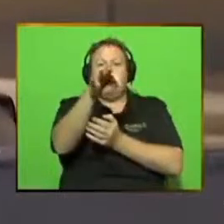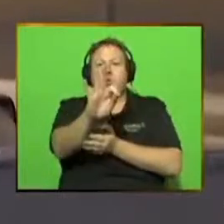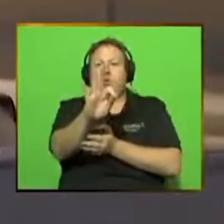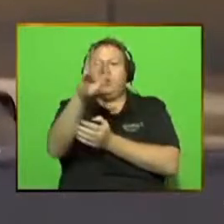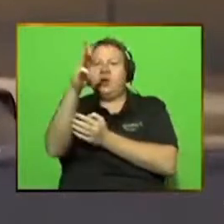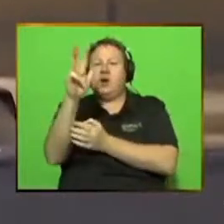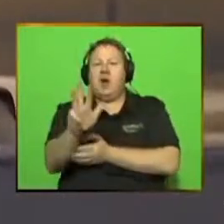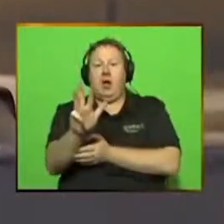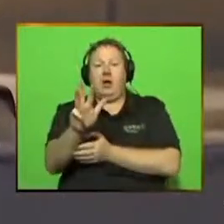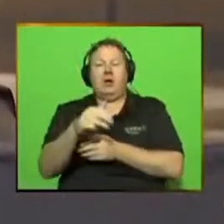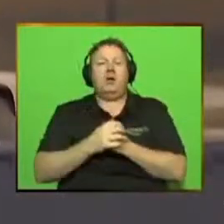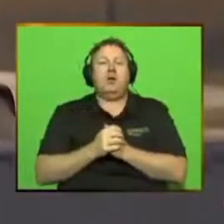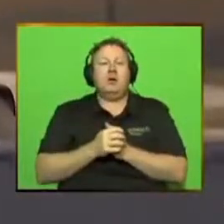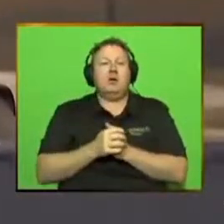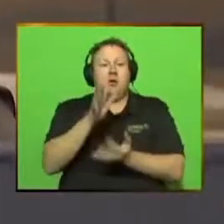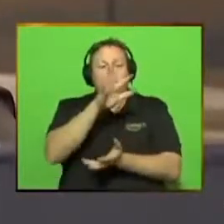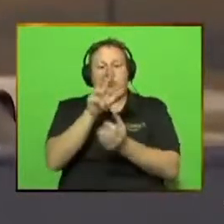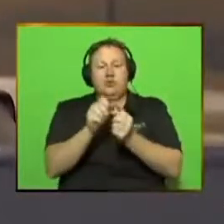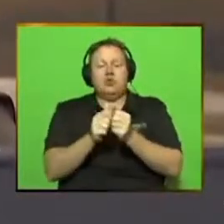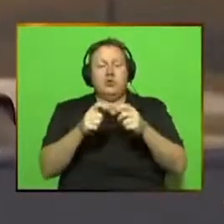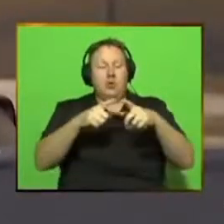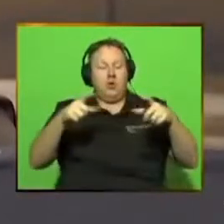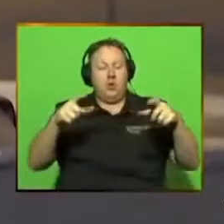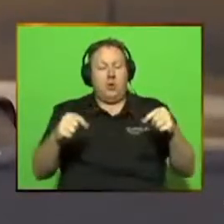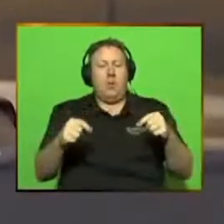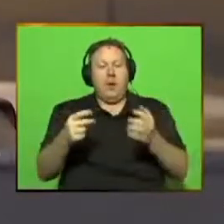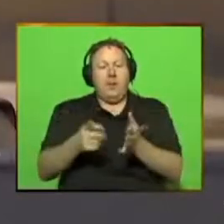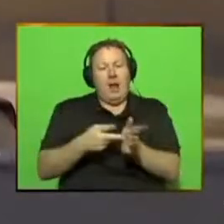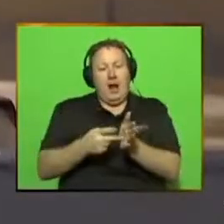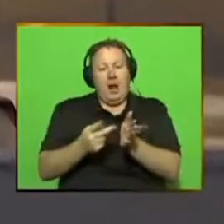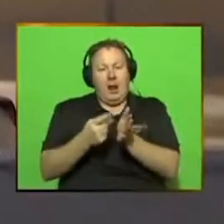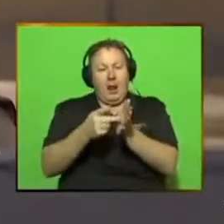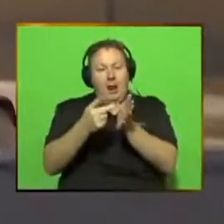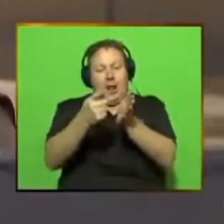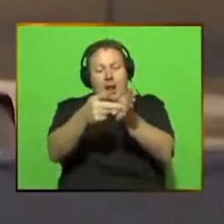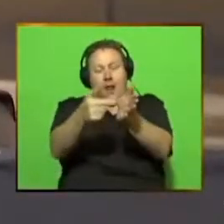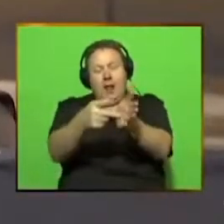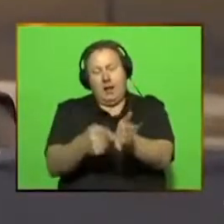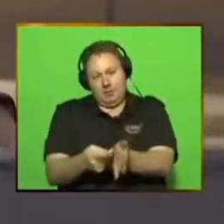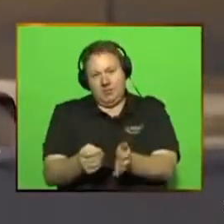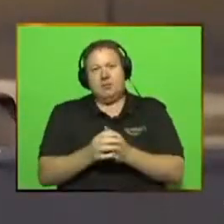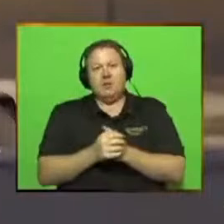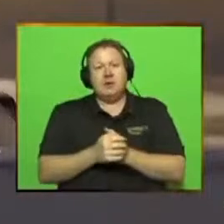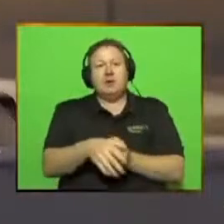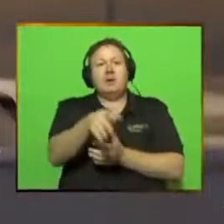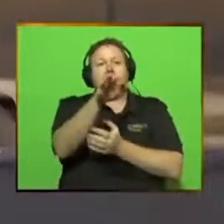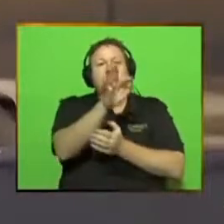339. Total number of ballot papers counted,